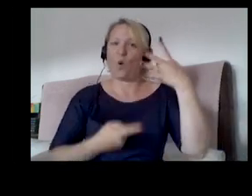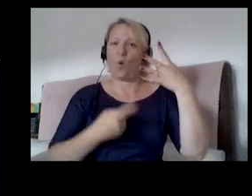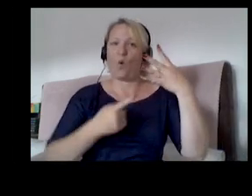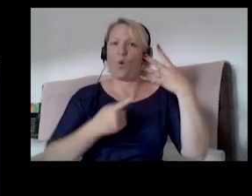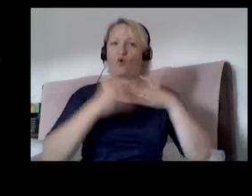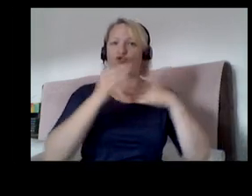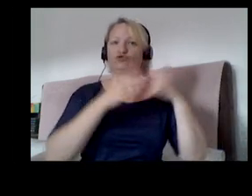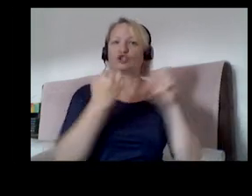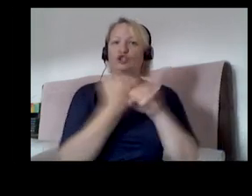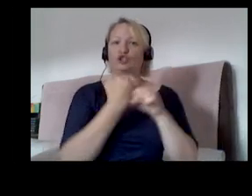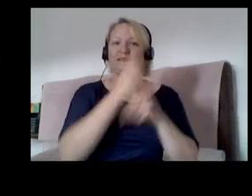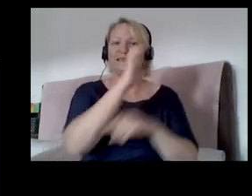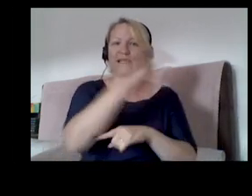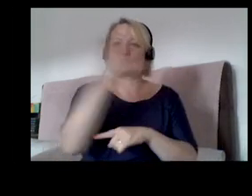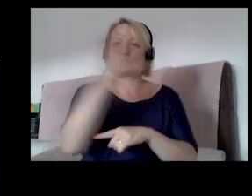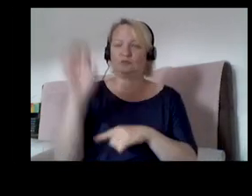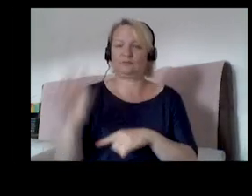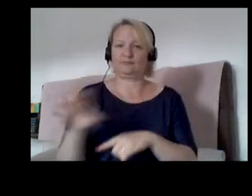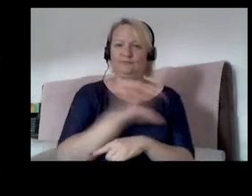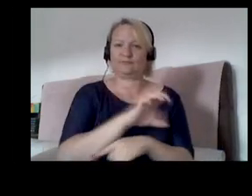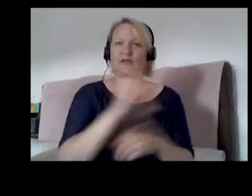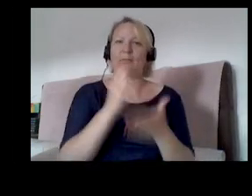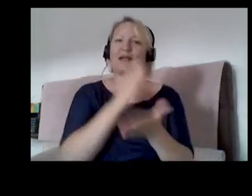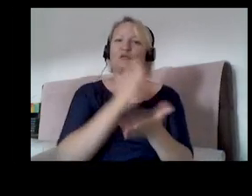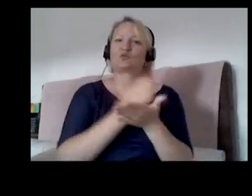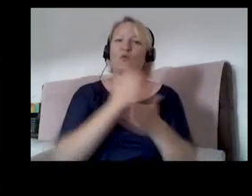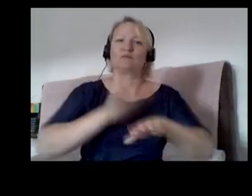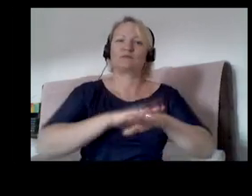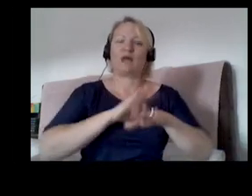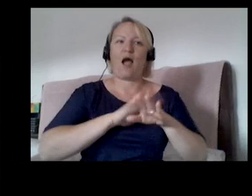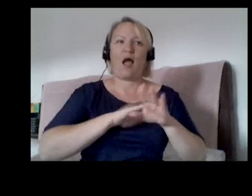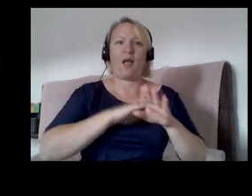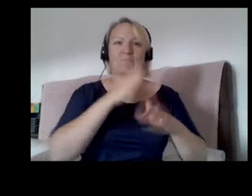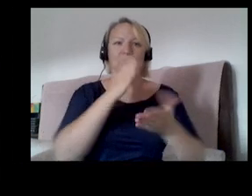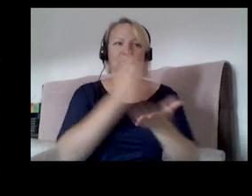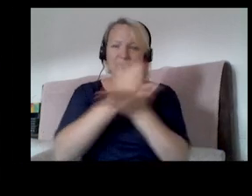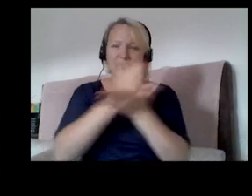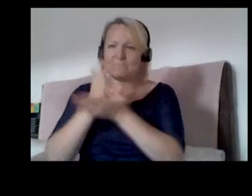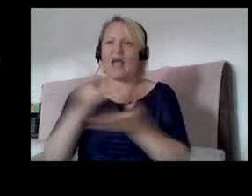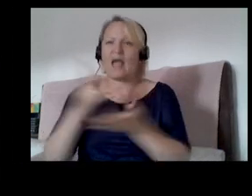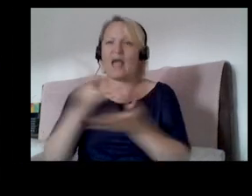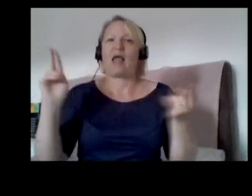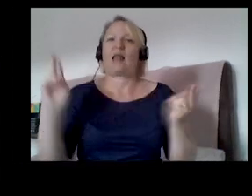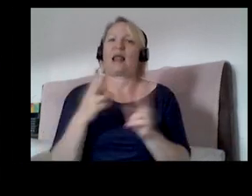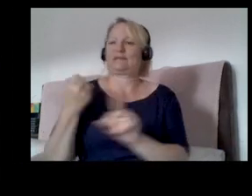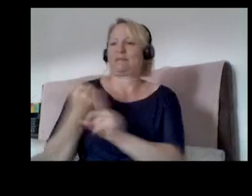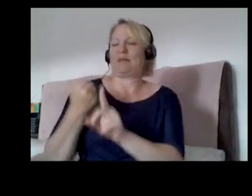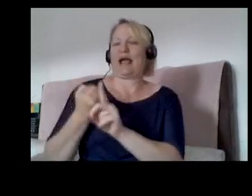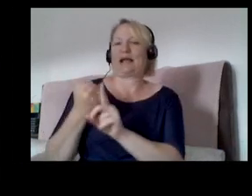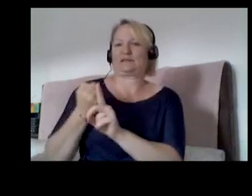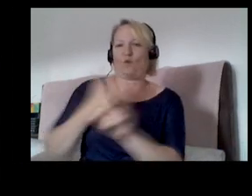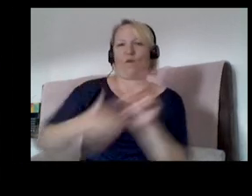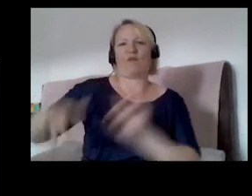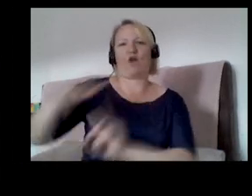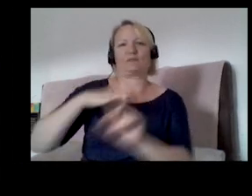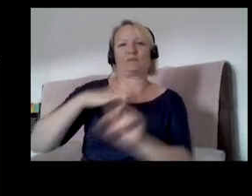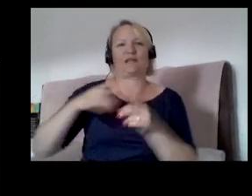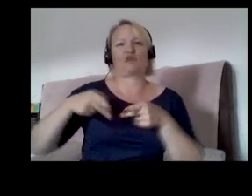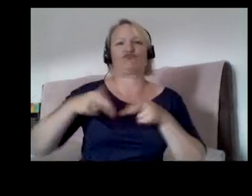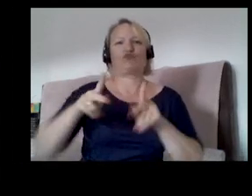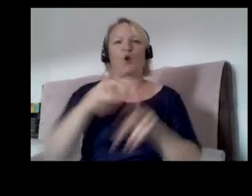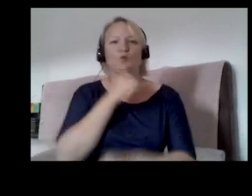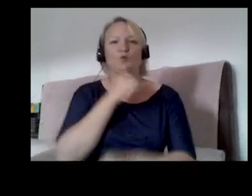Our work will be divided into 4 construction sections to help make sure they're delivered on time and with the minimum impact on